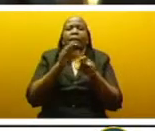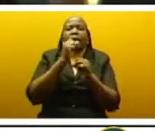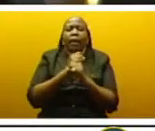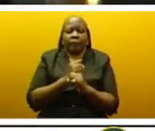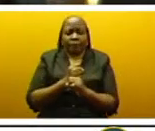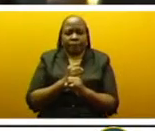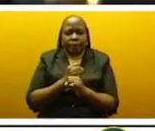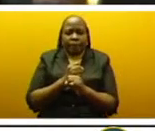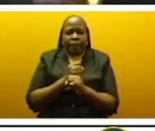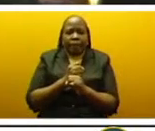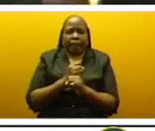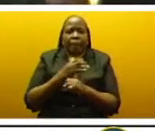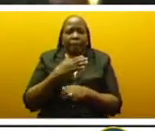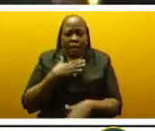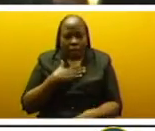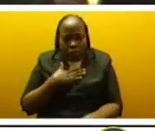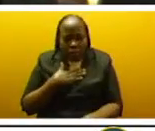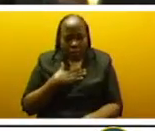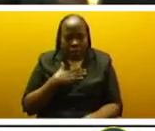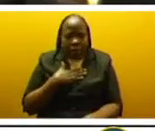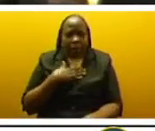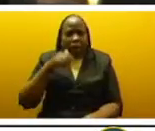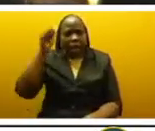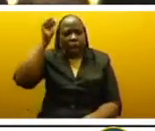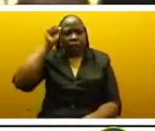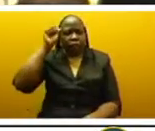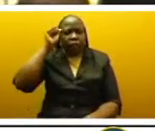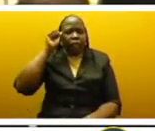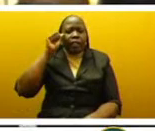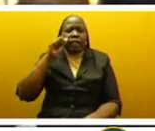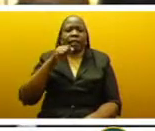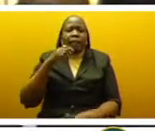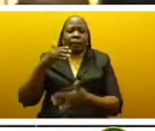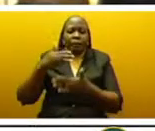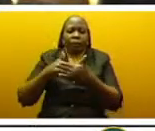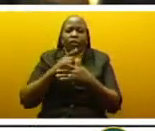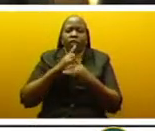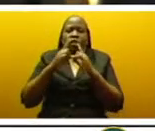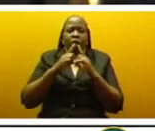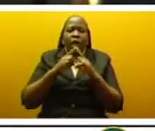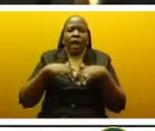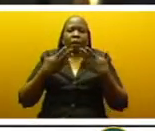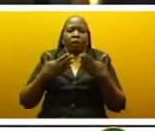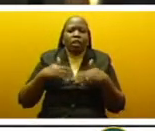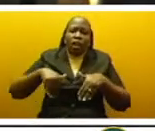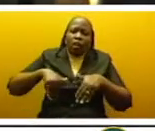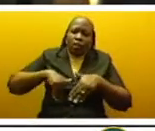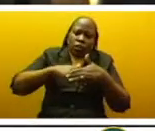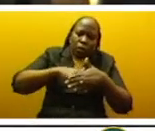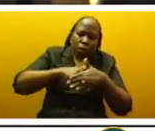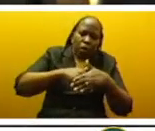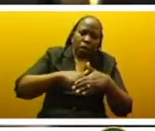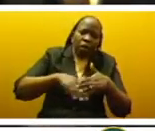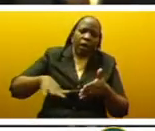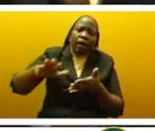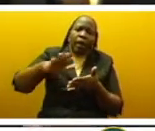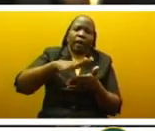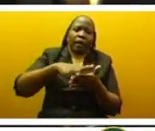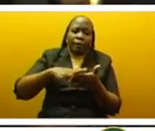And my learned senior, Mr. Firoz Nyorji, referred to a football match. These